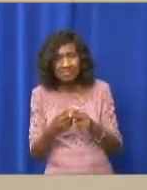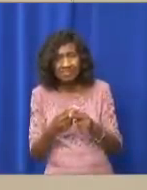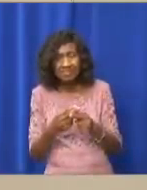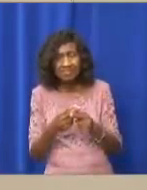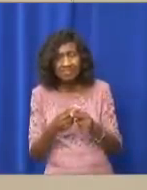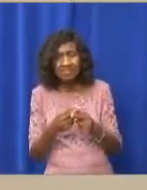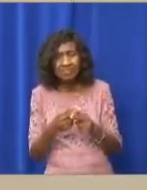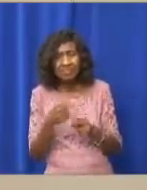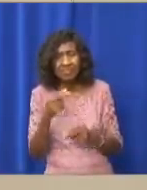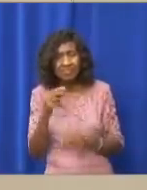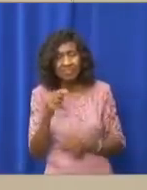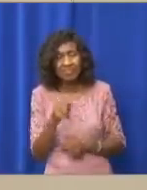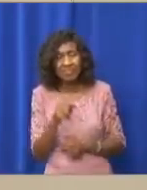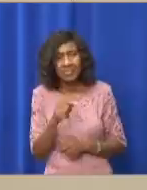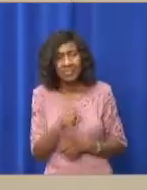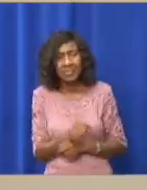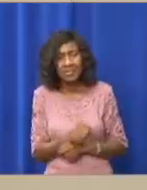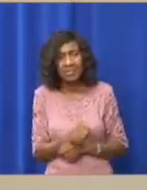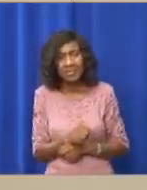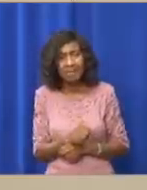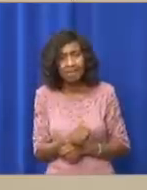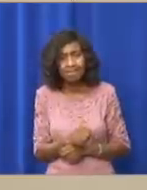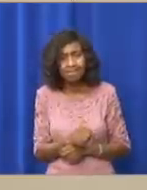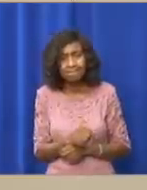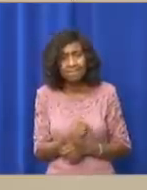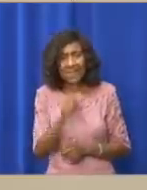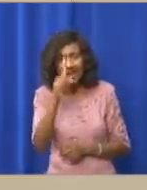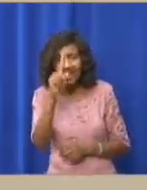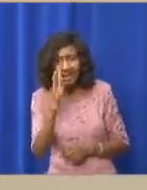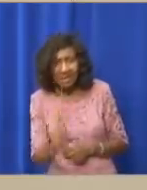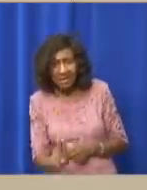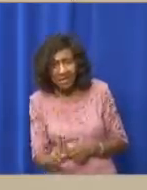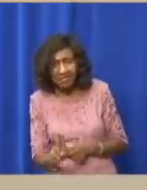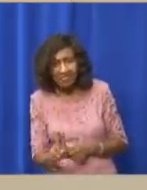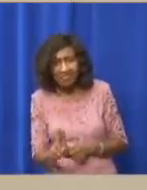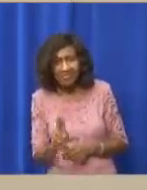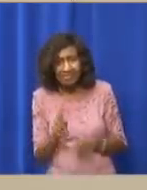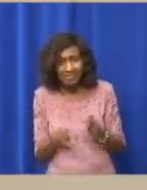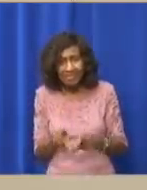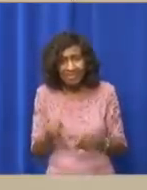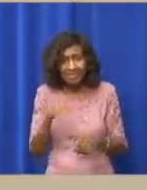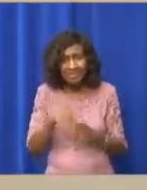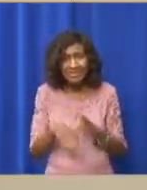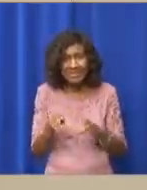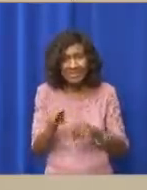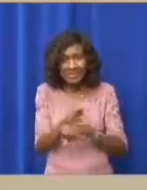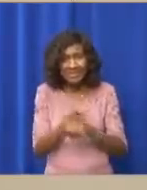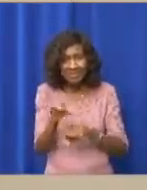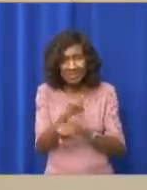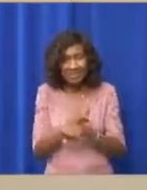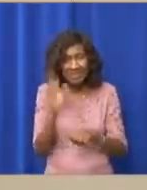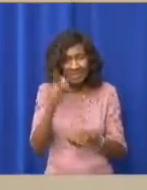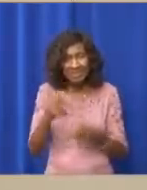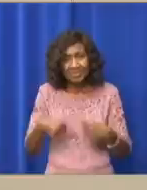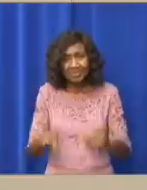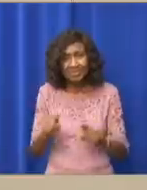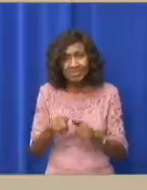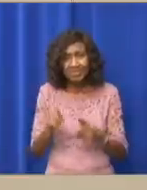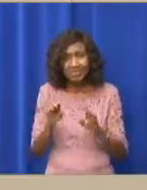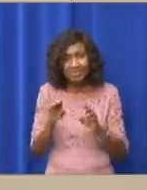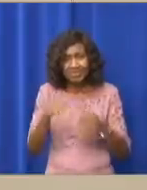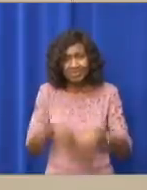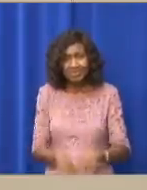on the beach at any given time is therefore halved. And so the alphabetical division